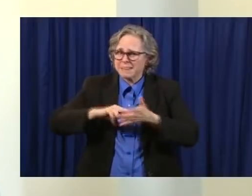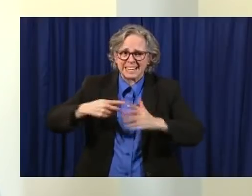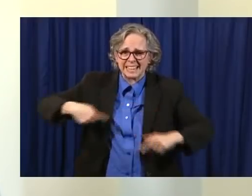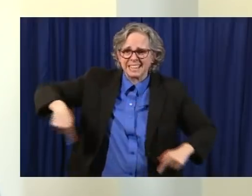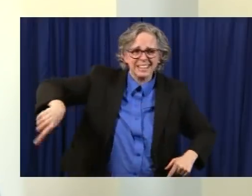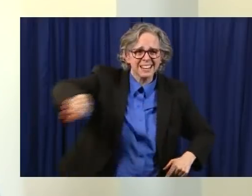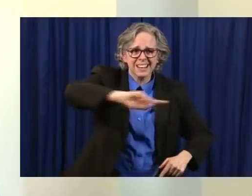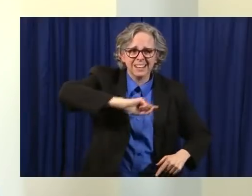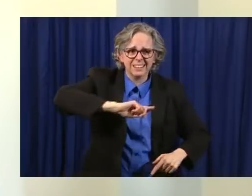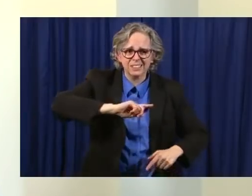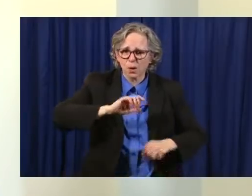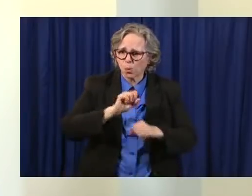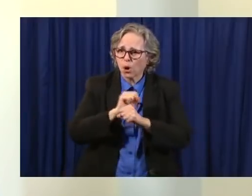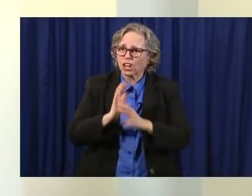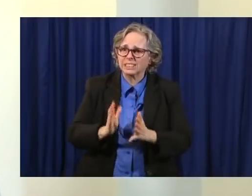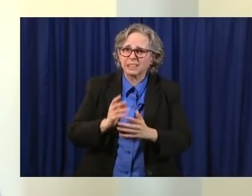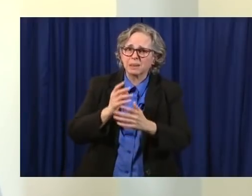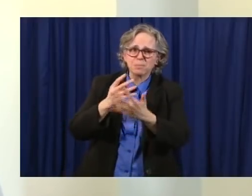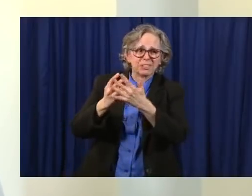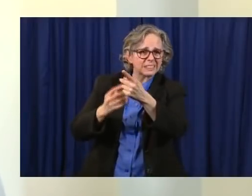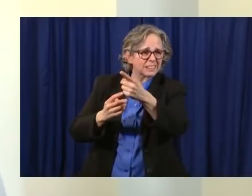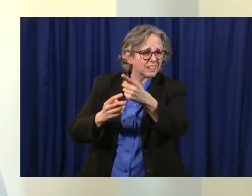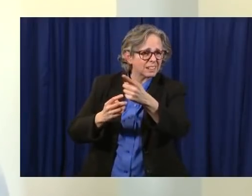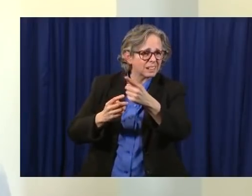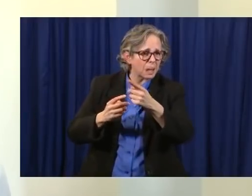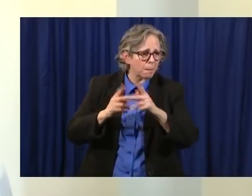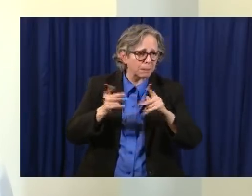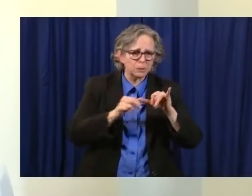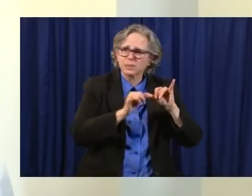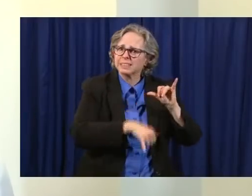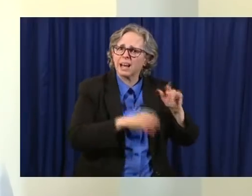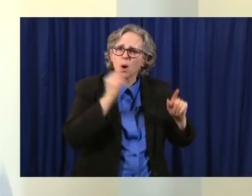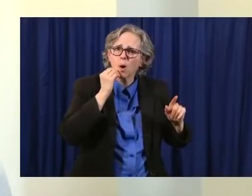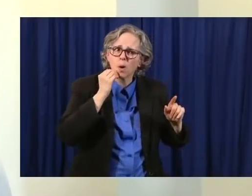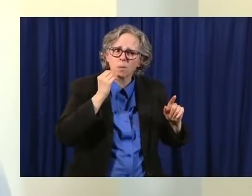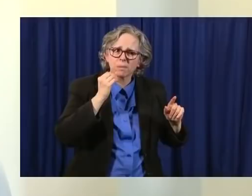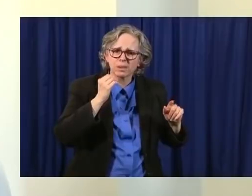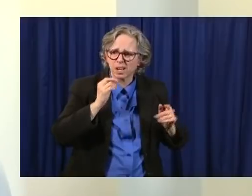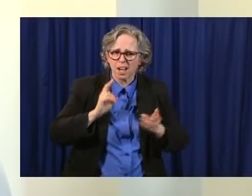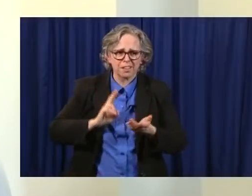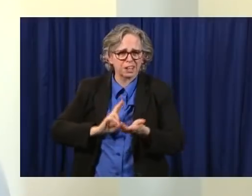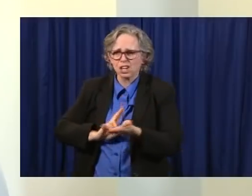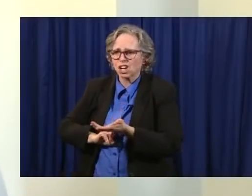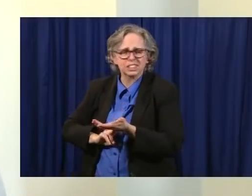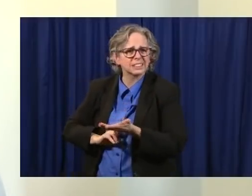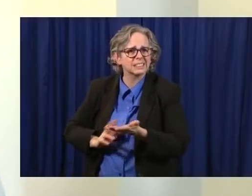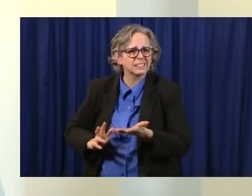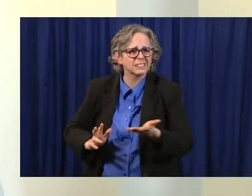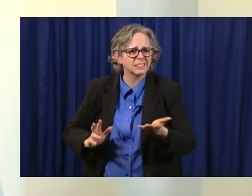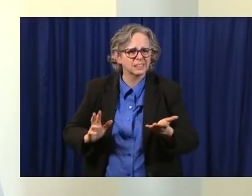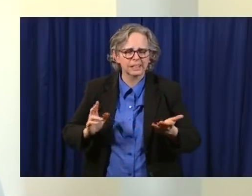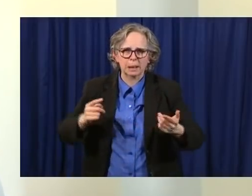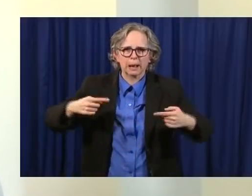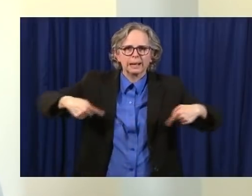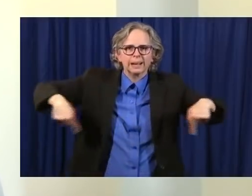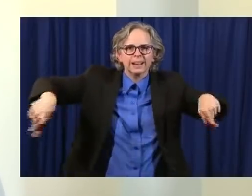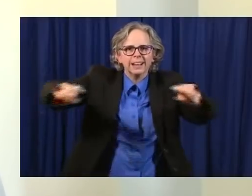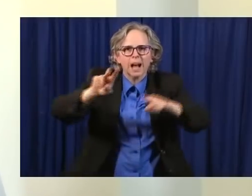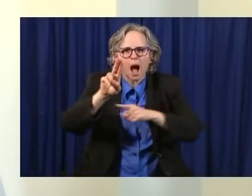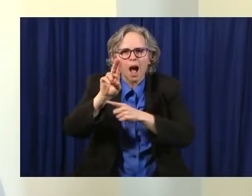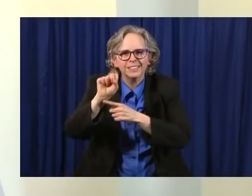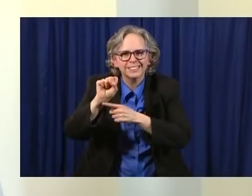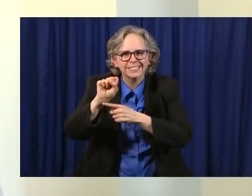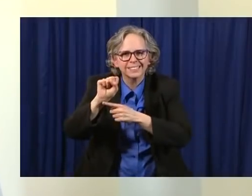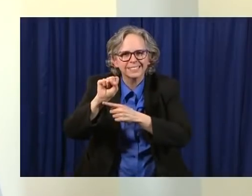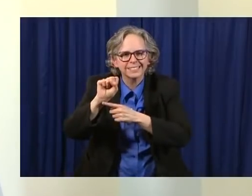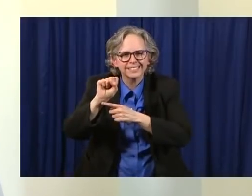We are the people staying at home. We are the nurses. It's us and the people who are going out of their way, like